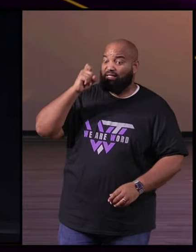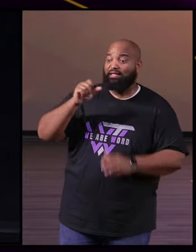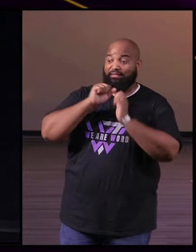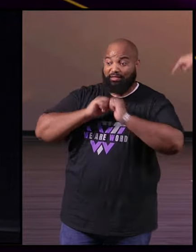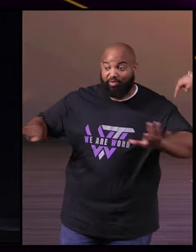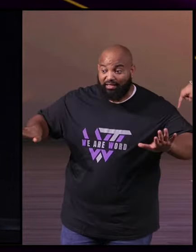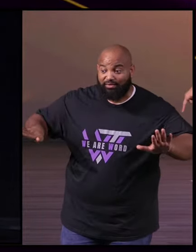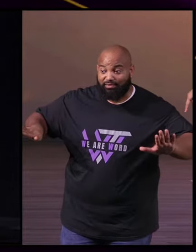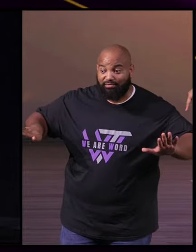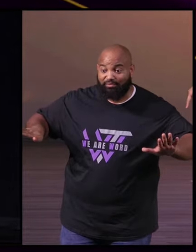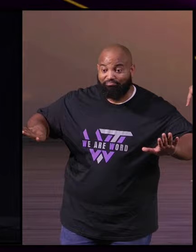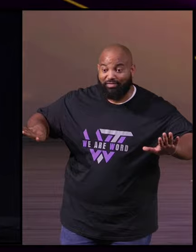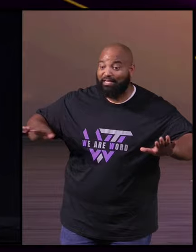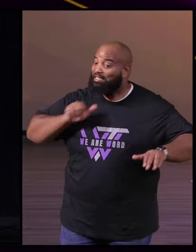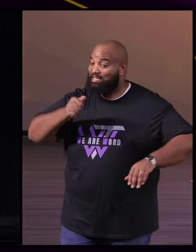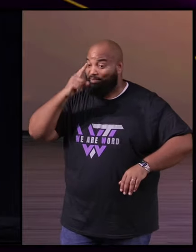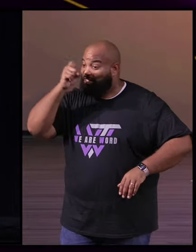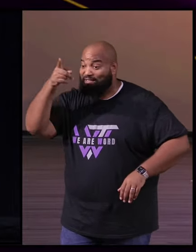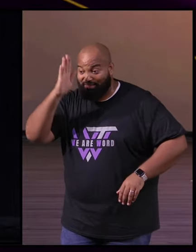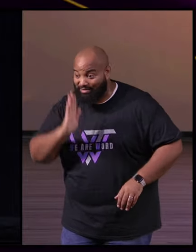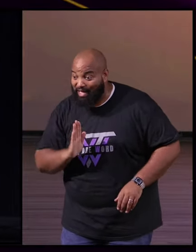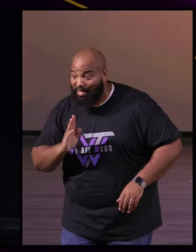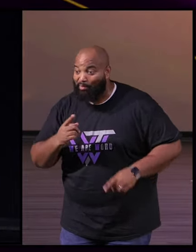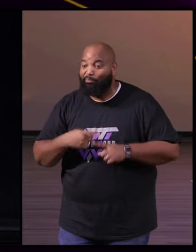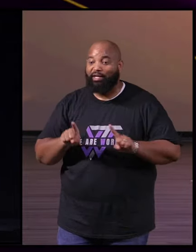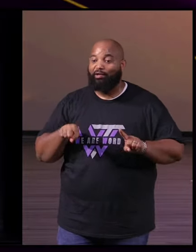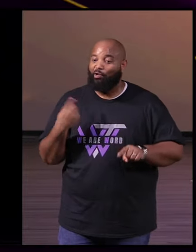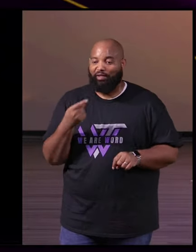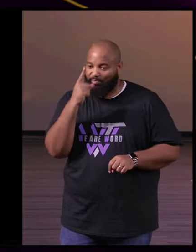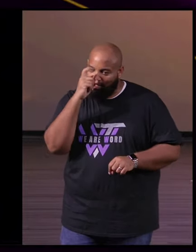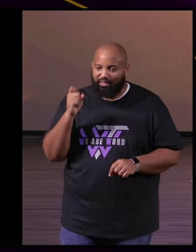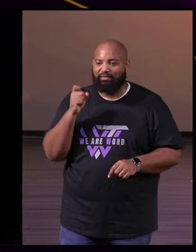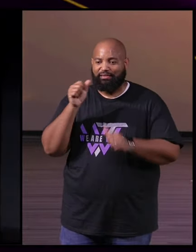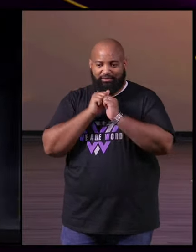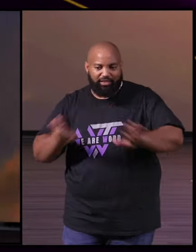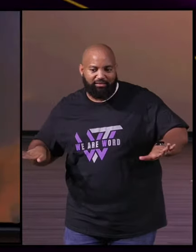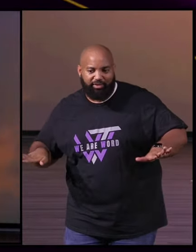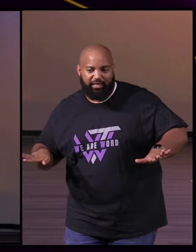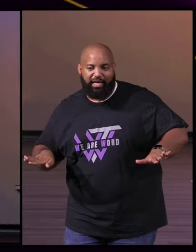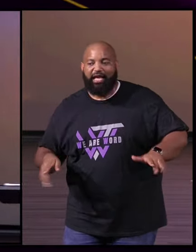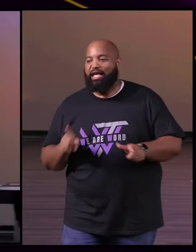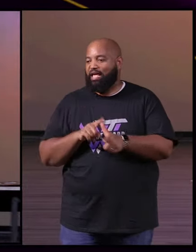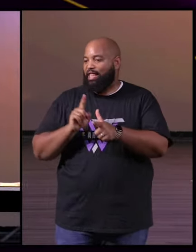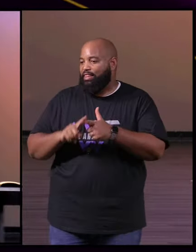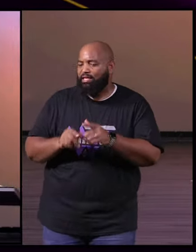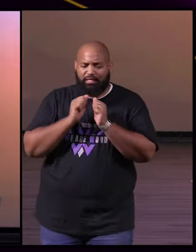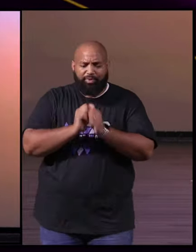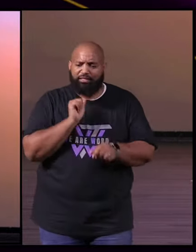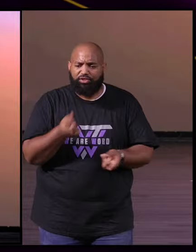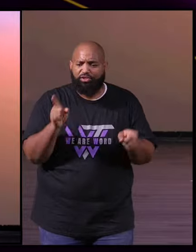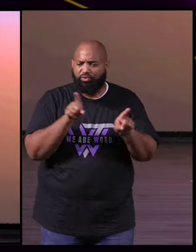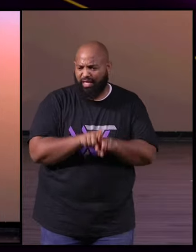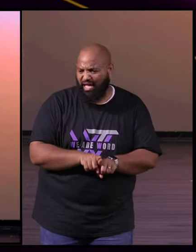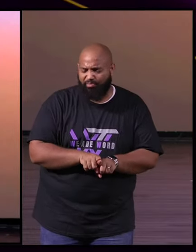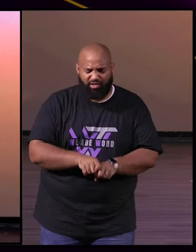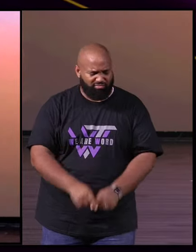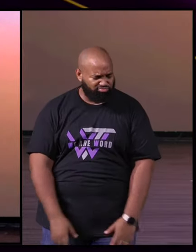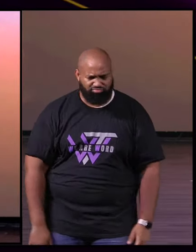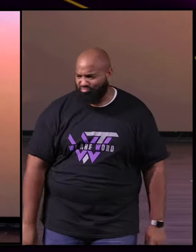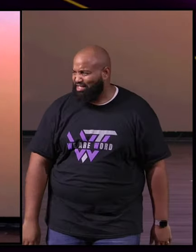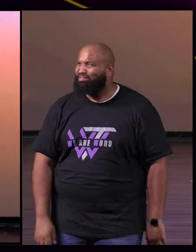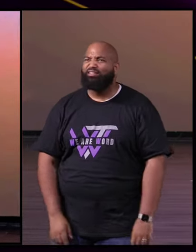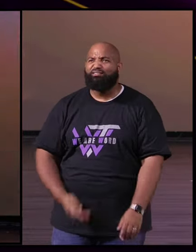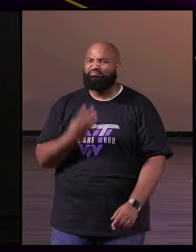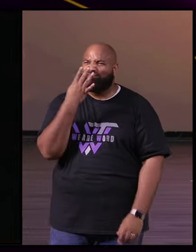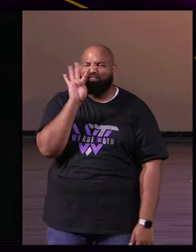I can get from him. But when the blessings don't come easy, what they do is they build your character.